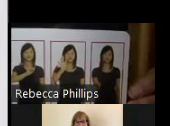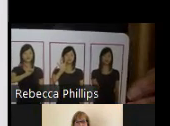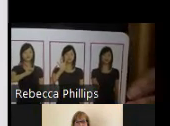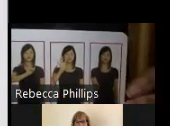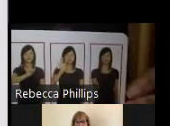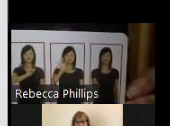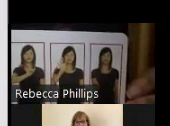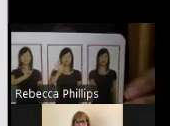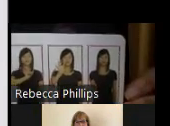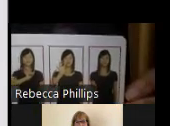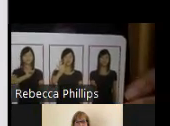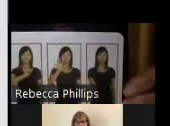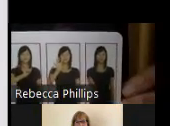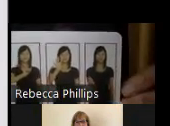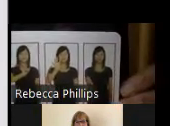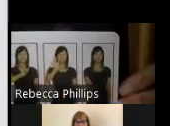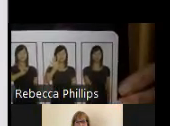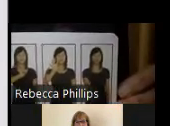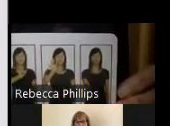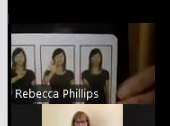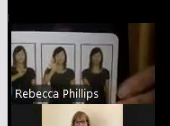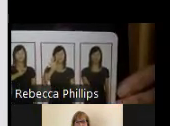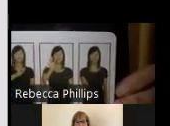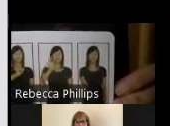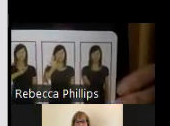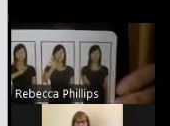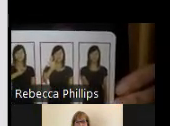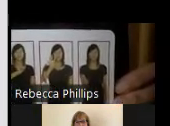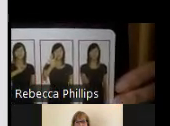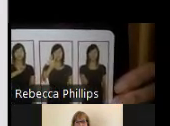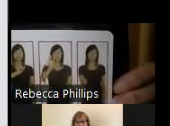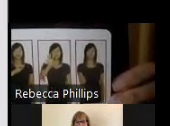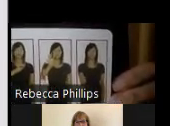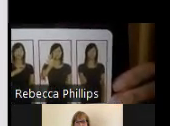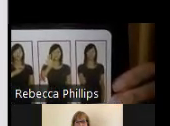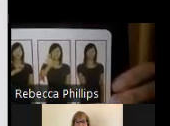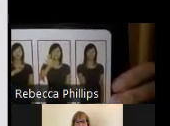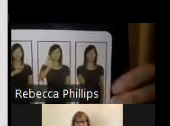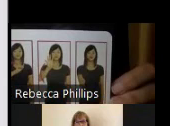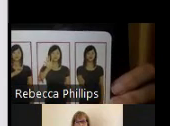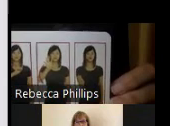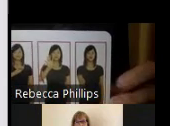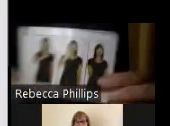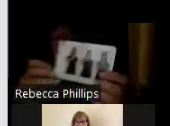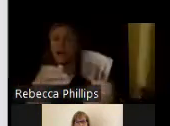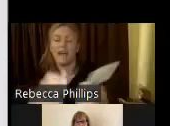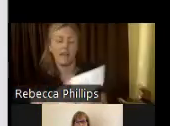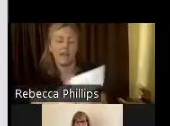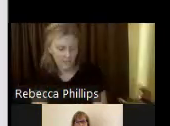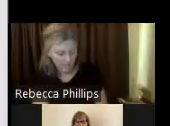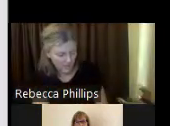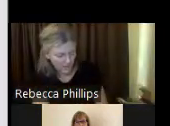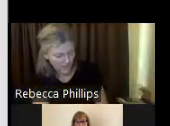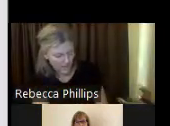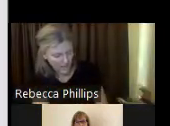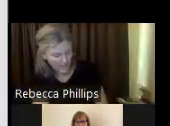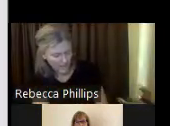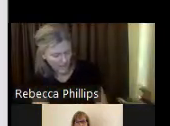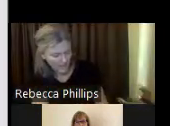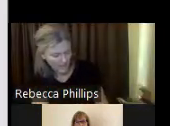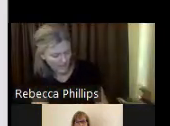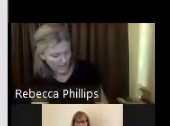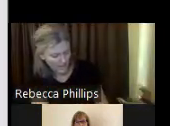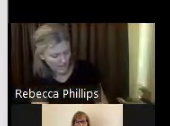Africa. Close hand in front of chest, open hand, and bring hand down, closing fingers. I have no idea. By reading that, I can't even